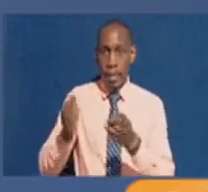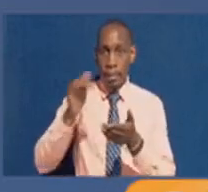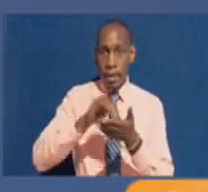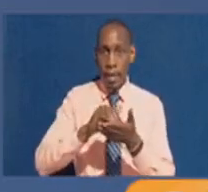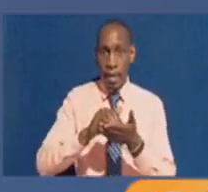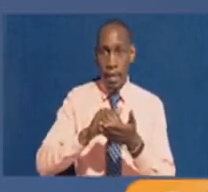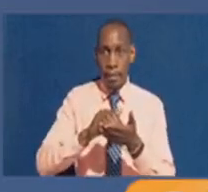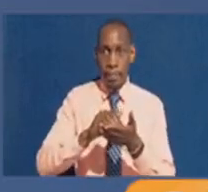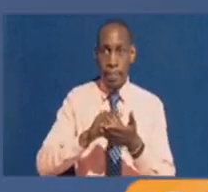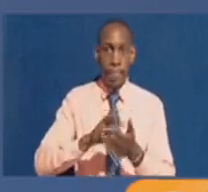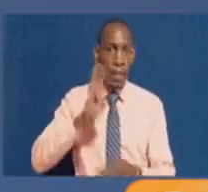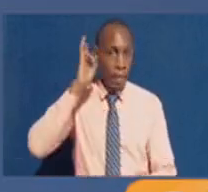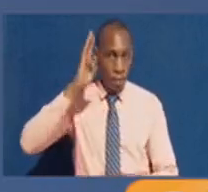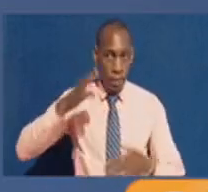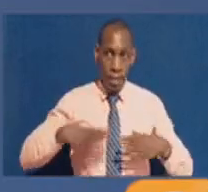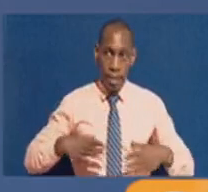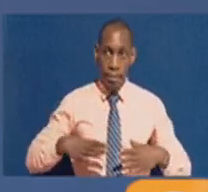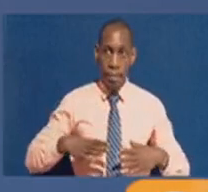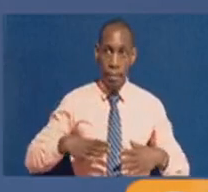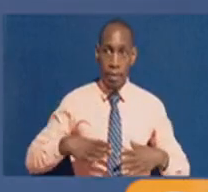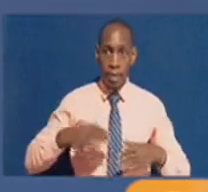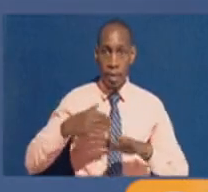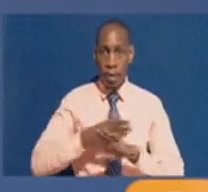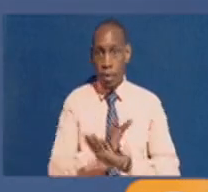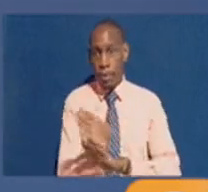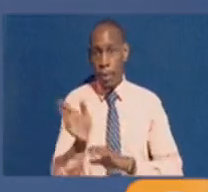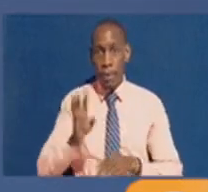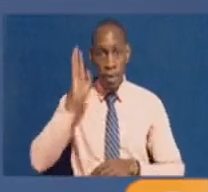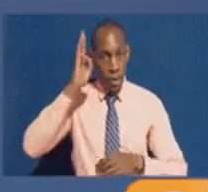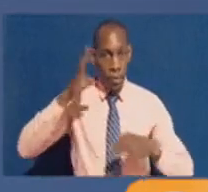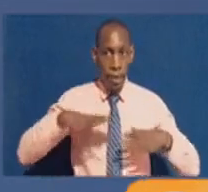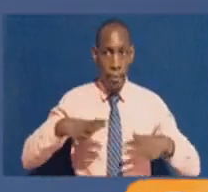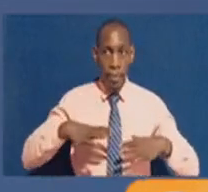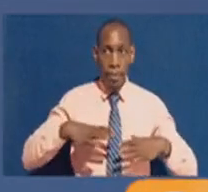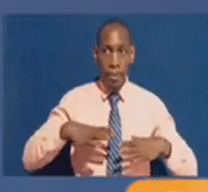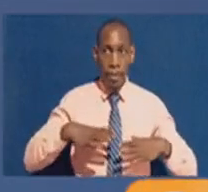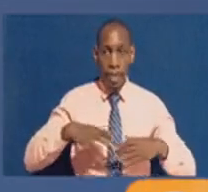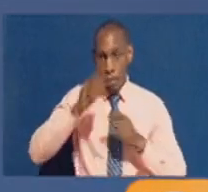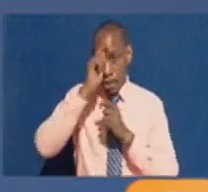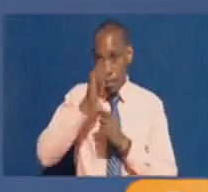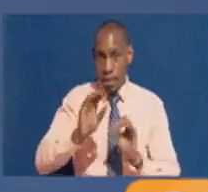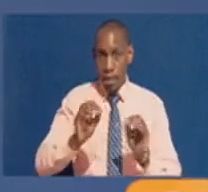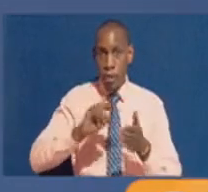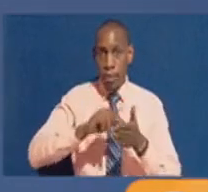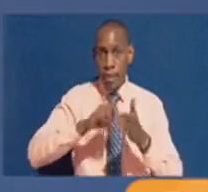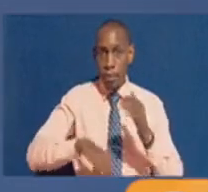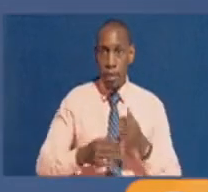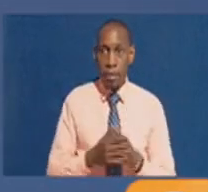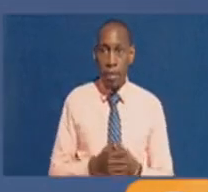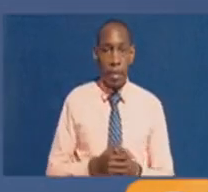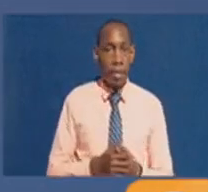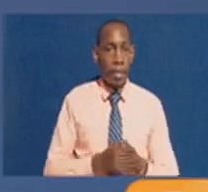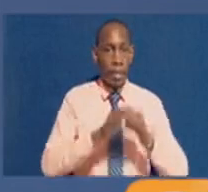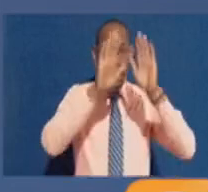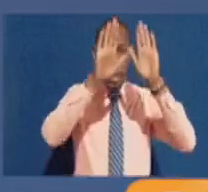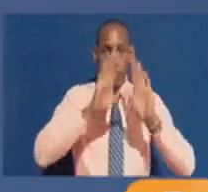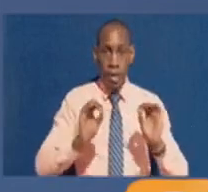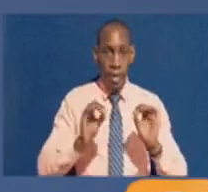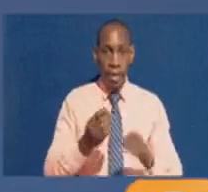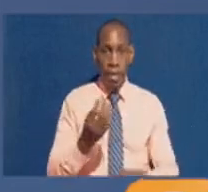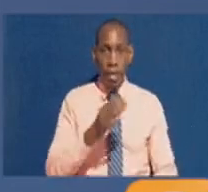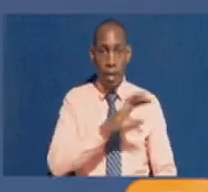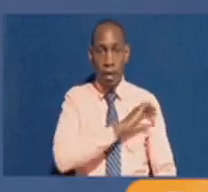the will of the people will be subjugated. The will of the people would not have been respected. And therefore, it is not about the Cherera